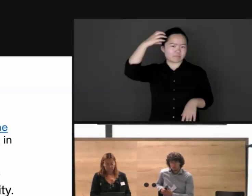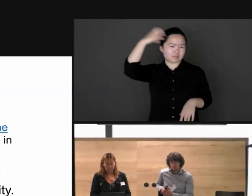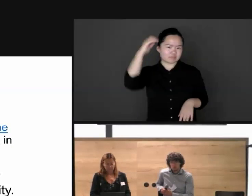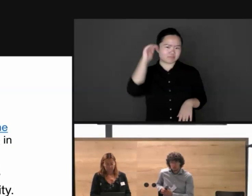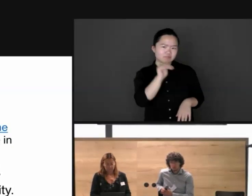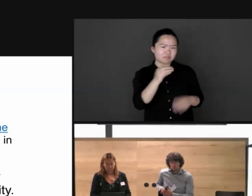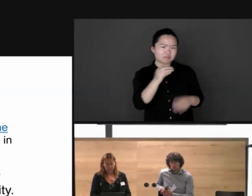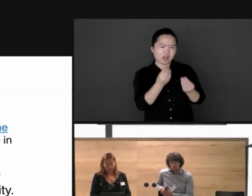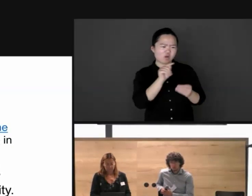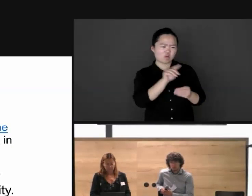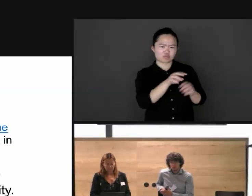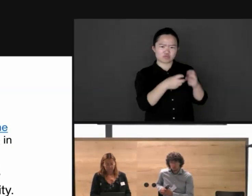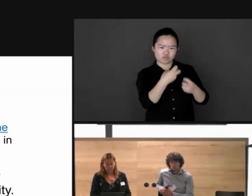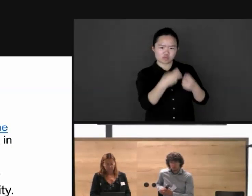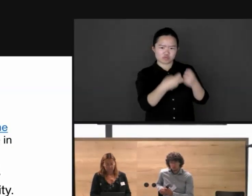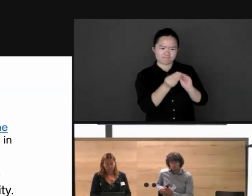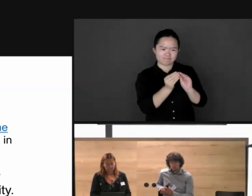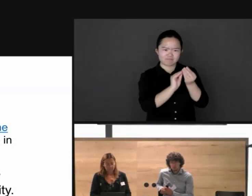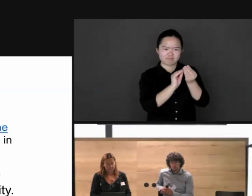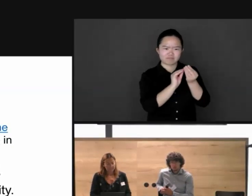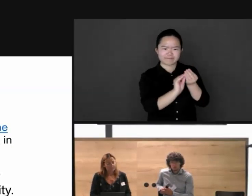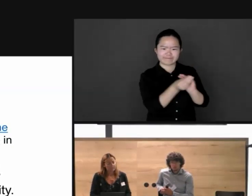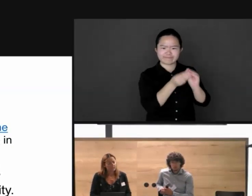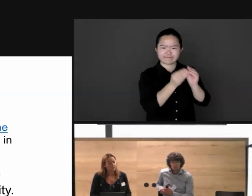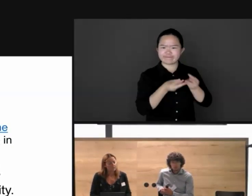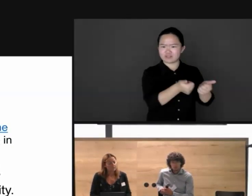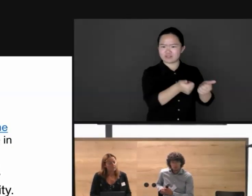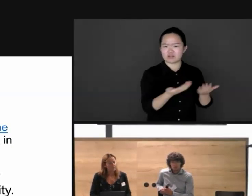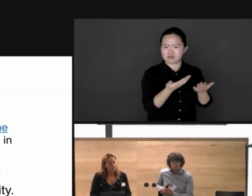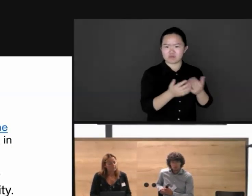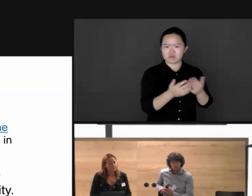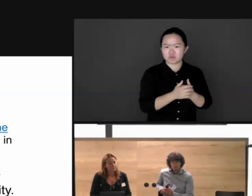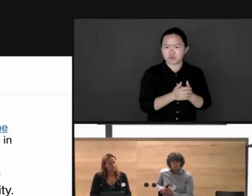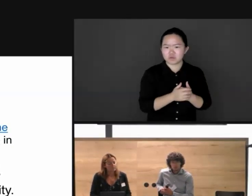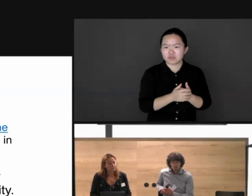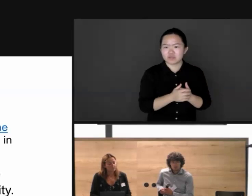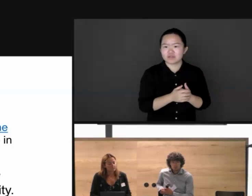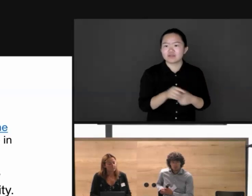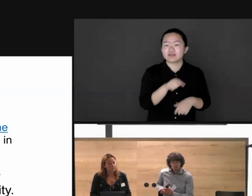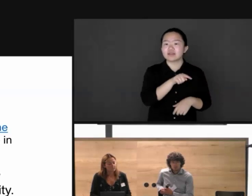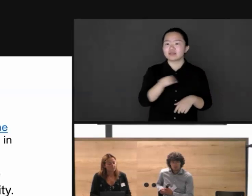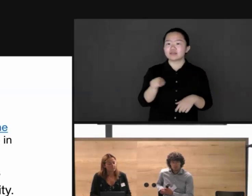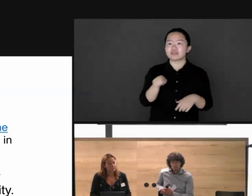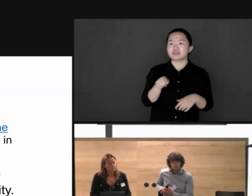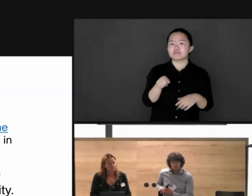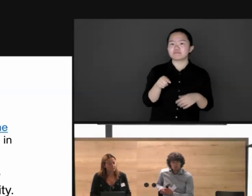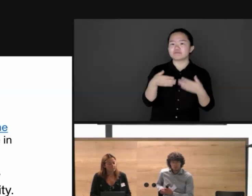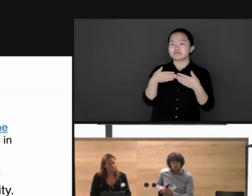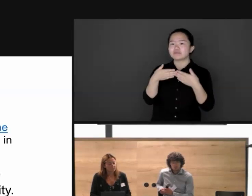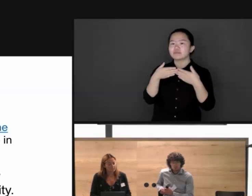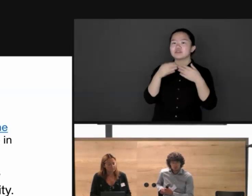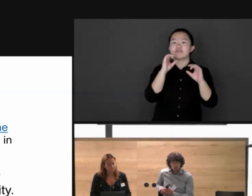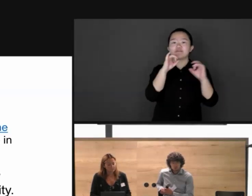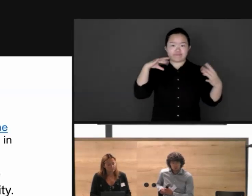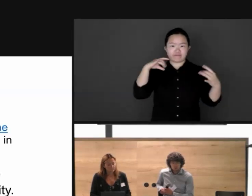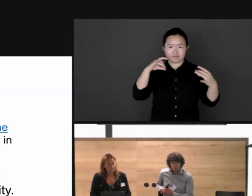example, by the time the report was released last year, we had received feedback about every mobile app in the last